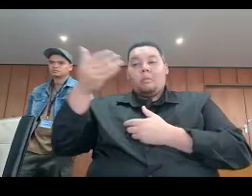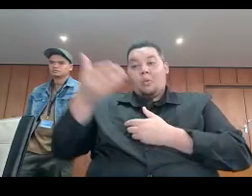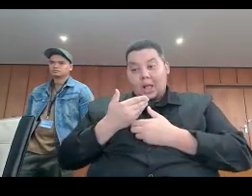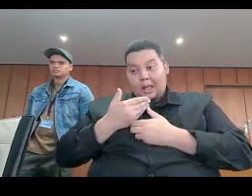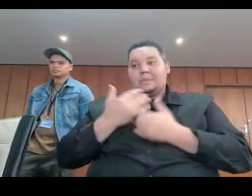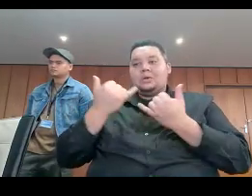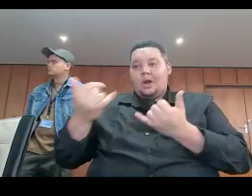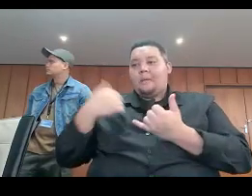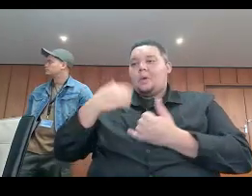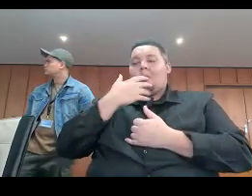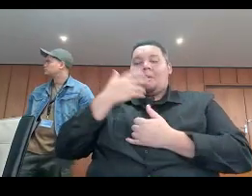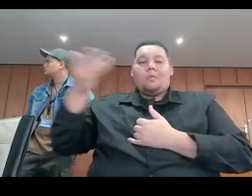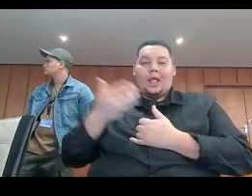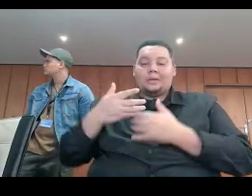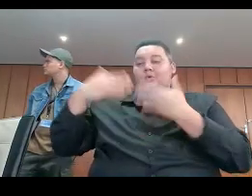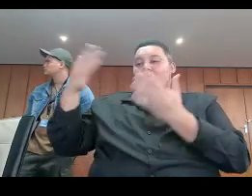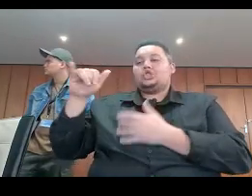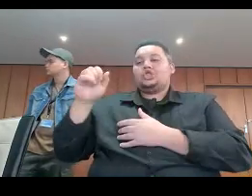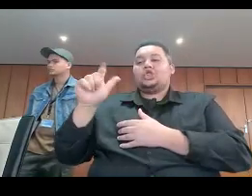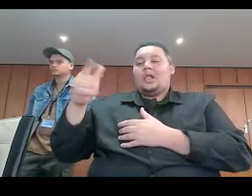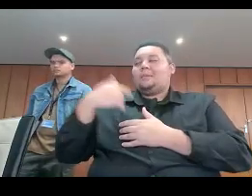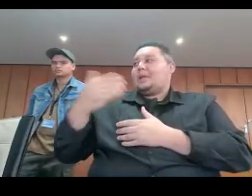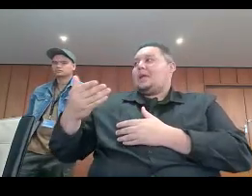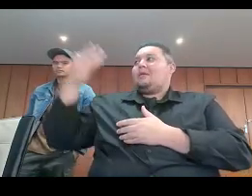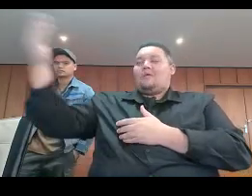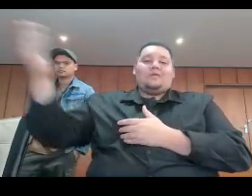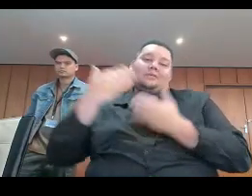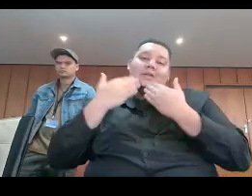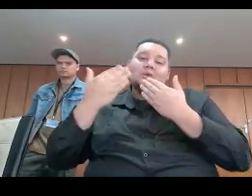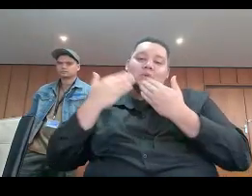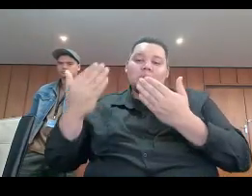I warmly welcome you today. So Joel, I hand over to you. Thank you.